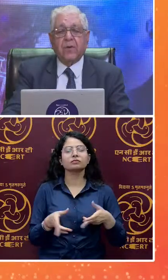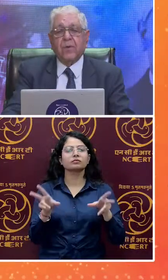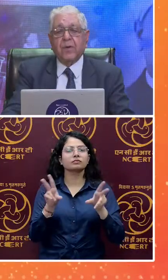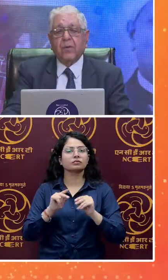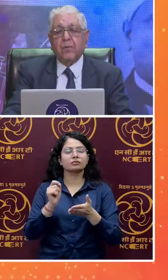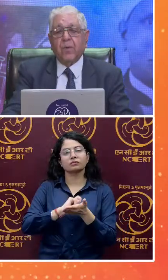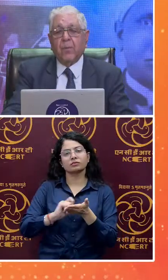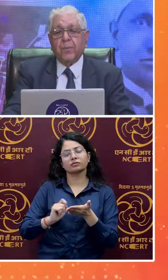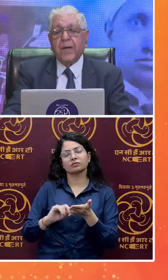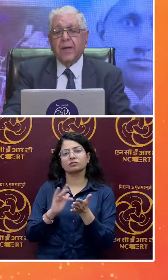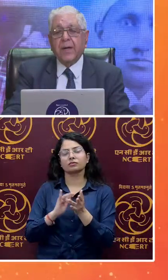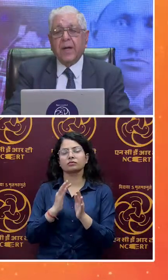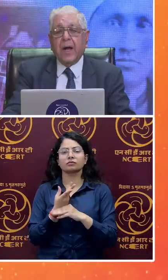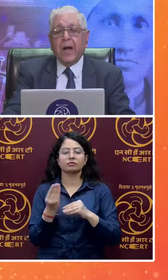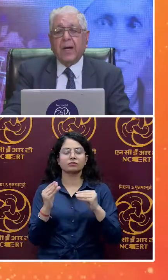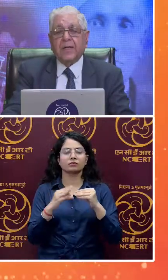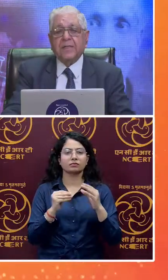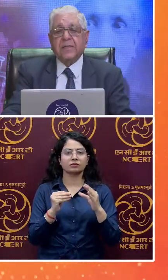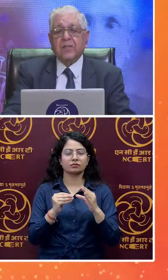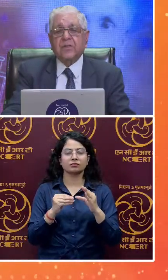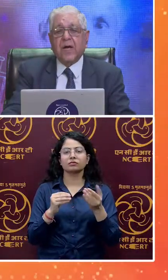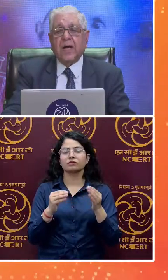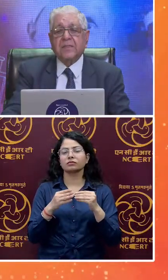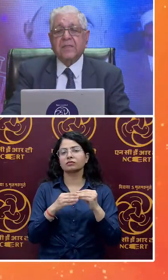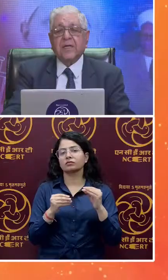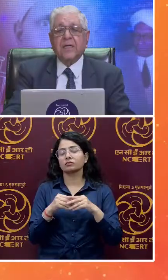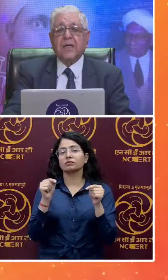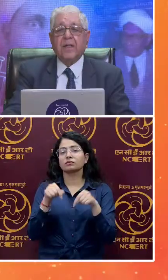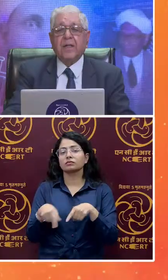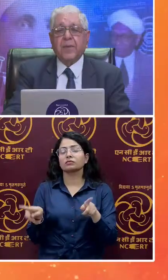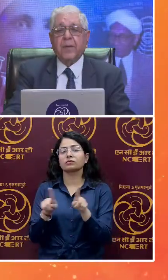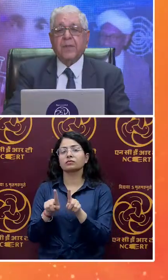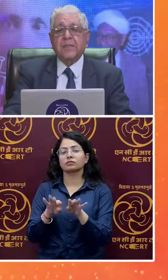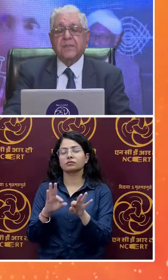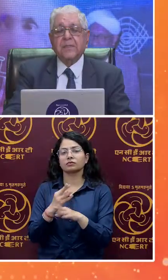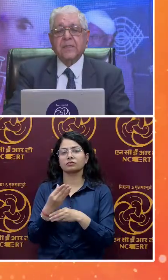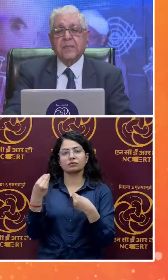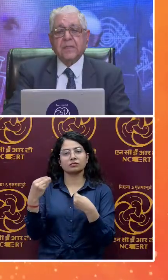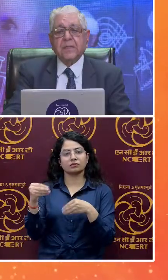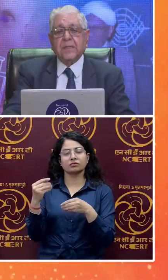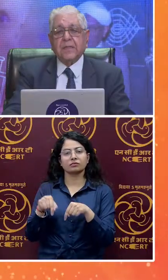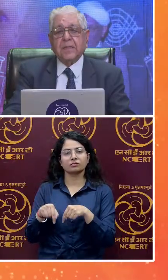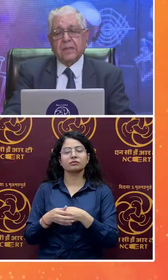written from Bombay, and this also has papers